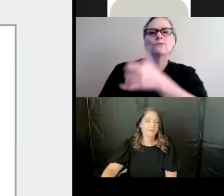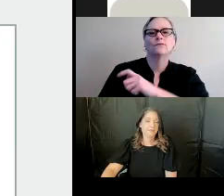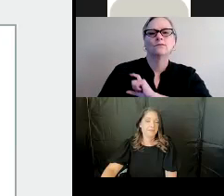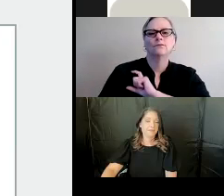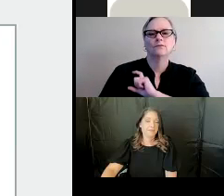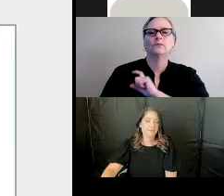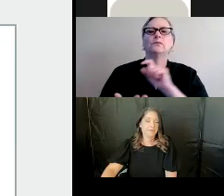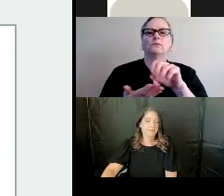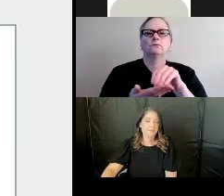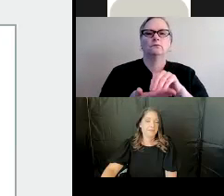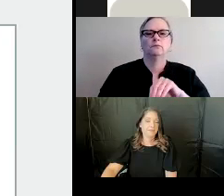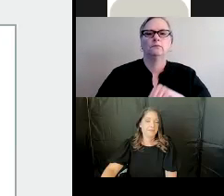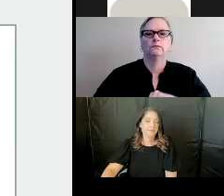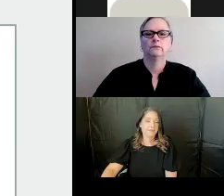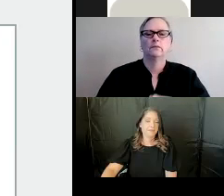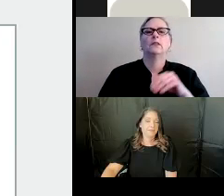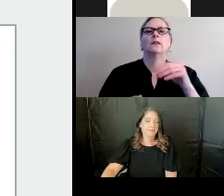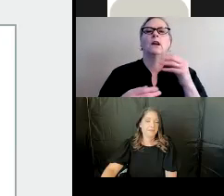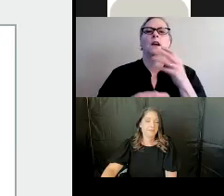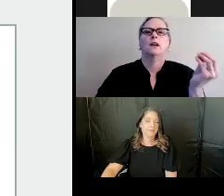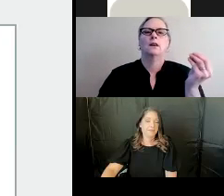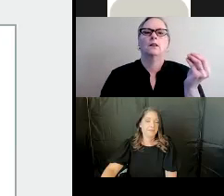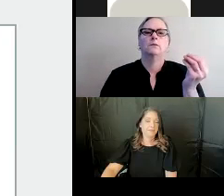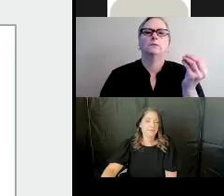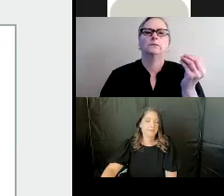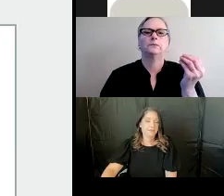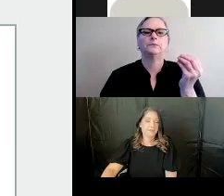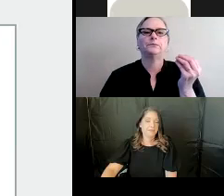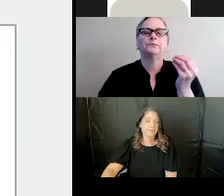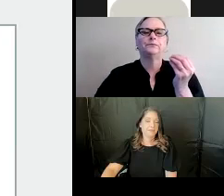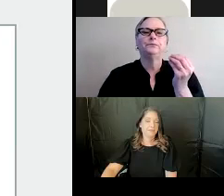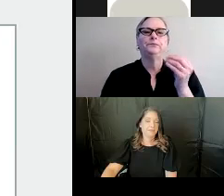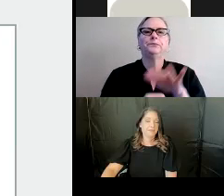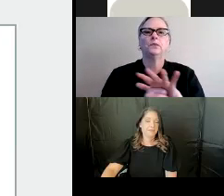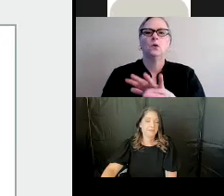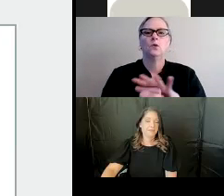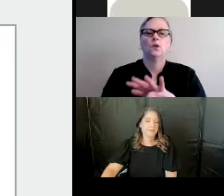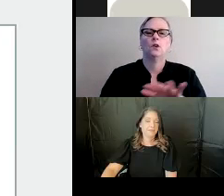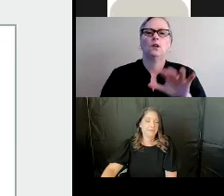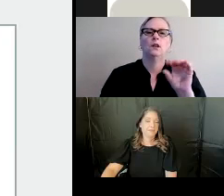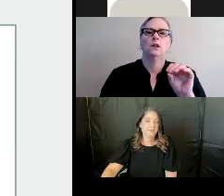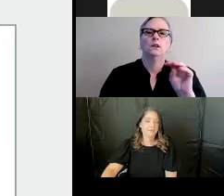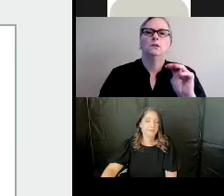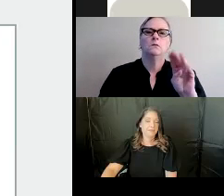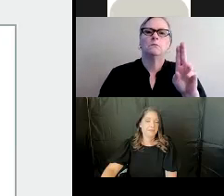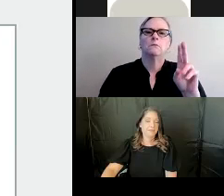written report to local law enforcement agency and the local ombudsman office.